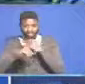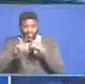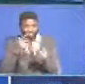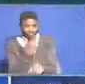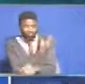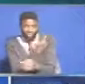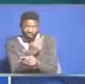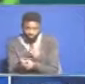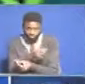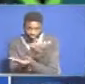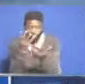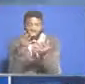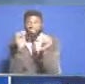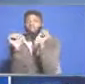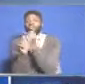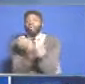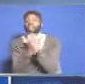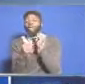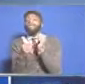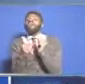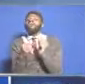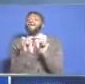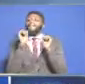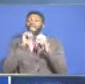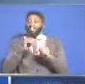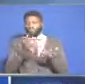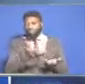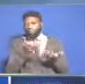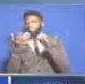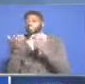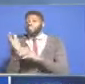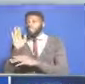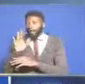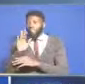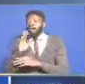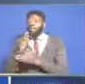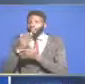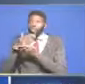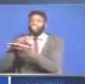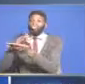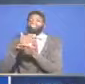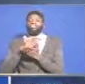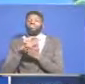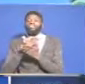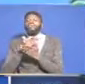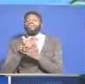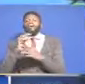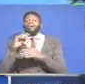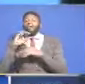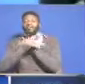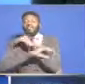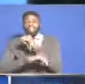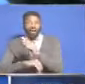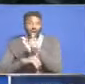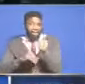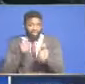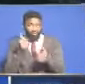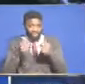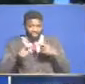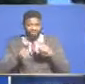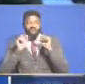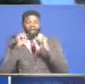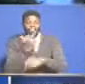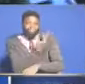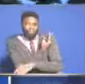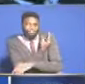of infrastructure give back vaccines to the mechanism and later have the vaccines redistributed to other countries with adequate